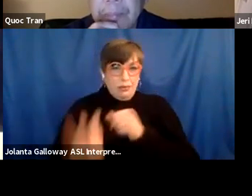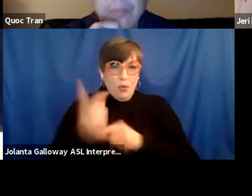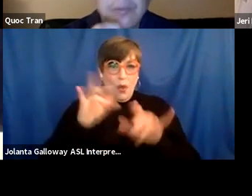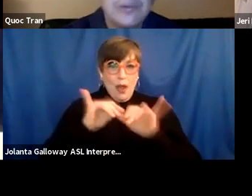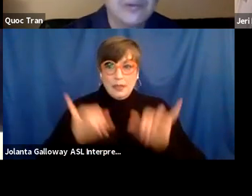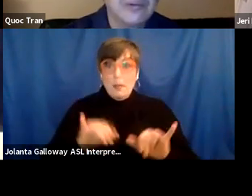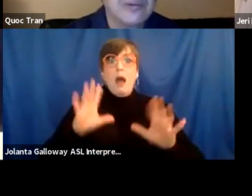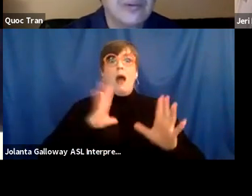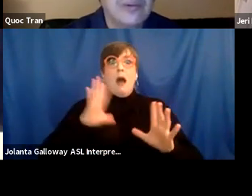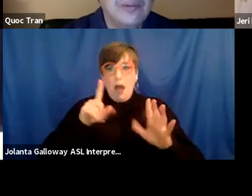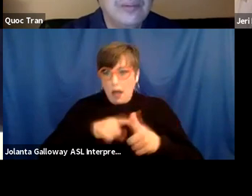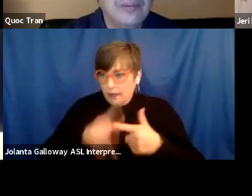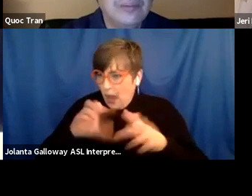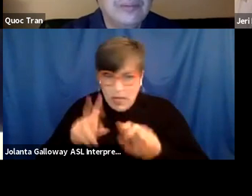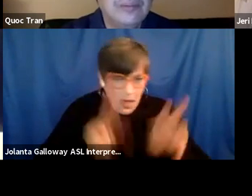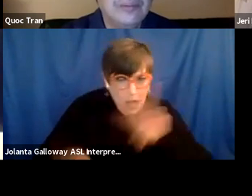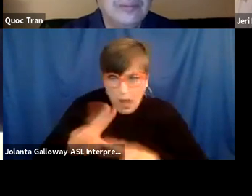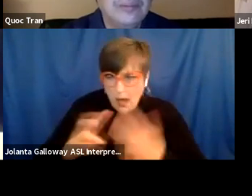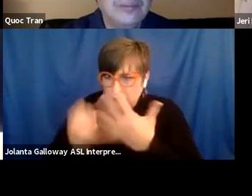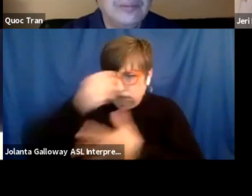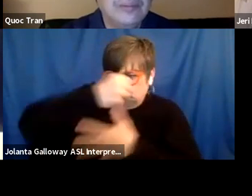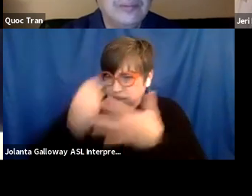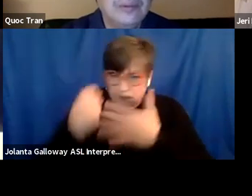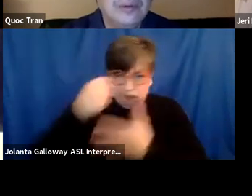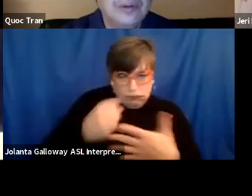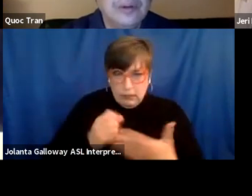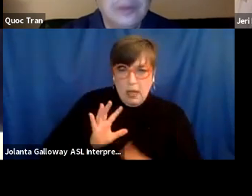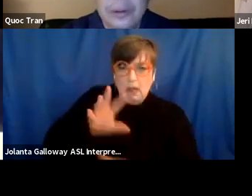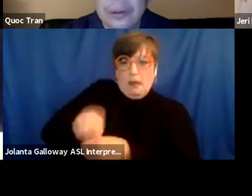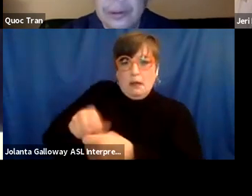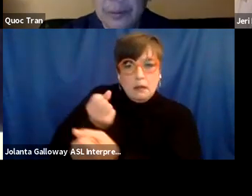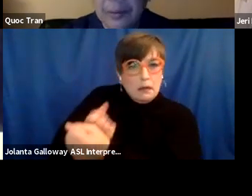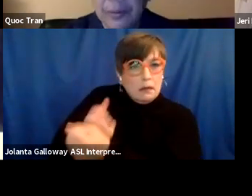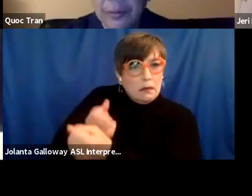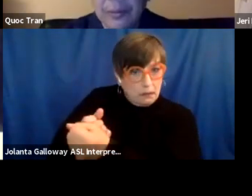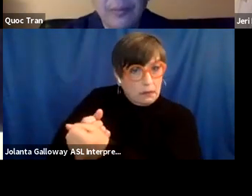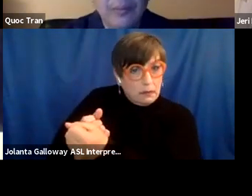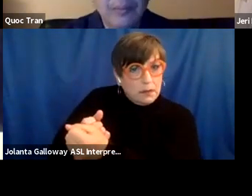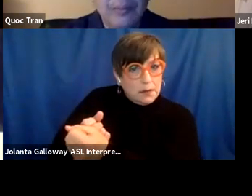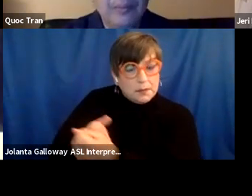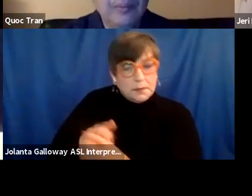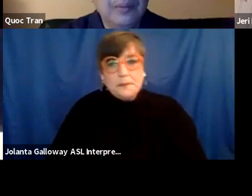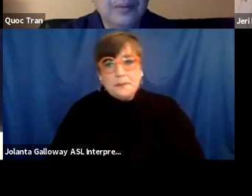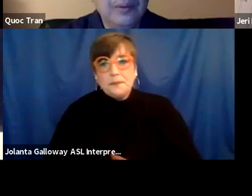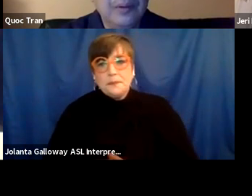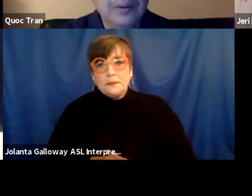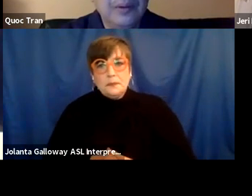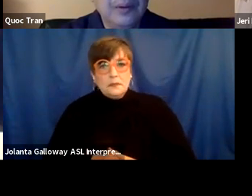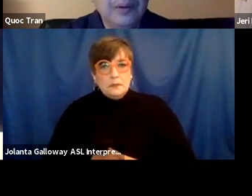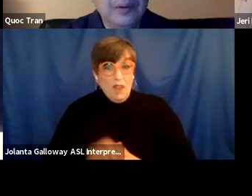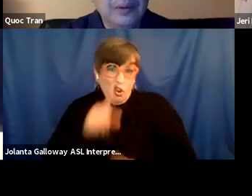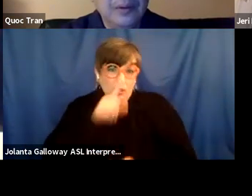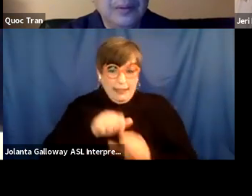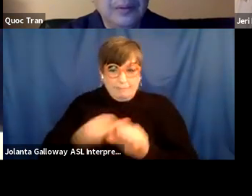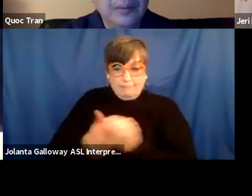can triage and intervene and develop plans for support. So that's what this panorama is for,